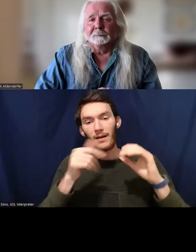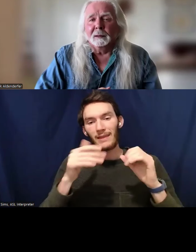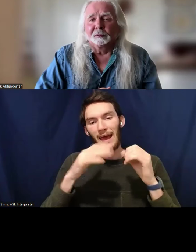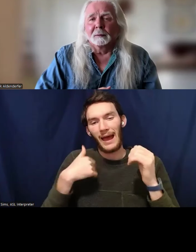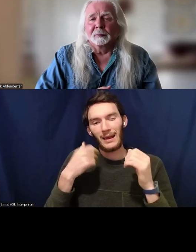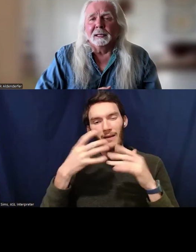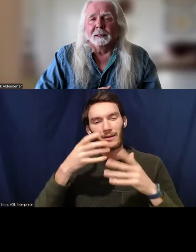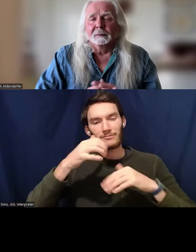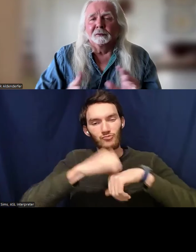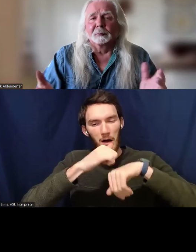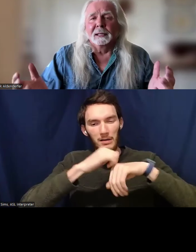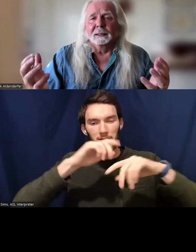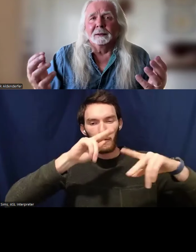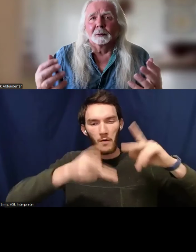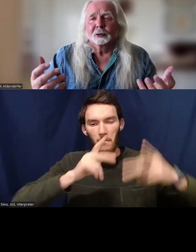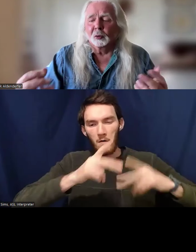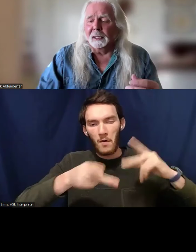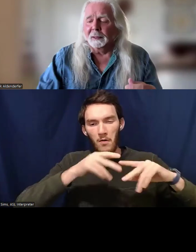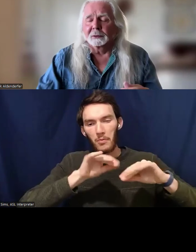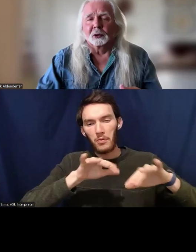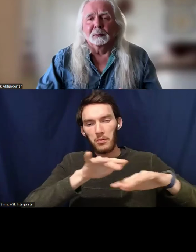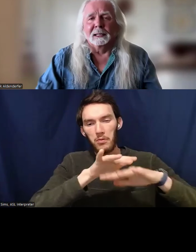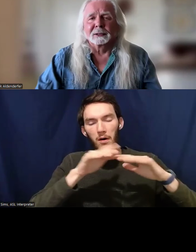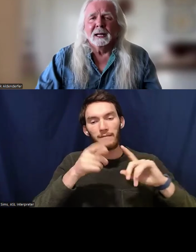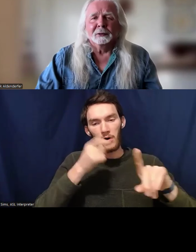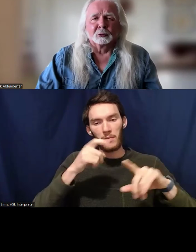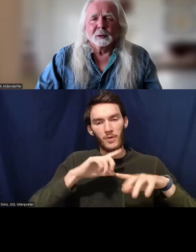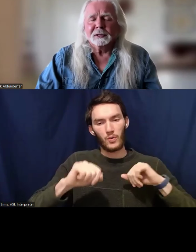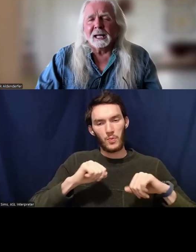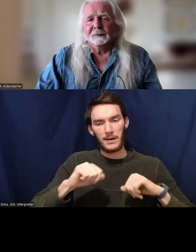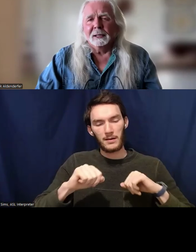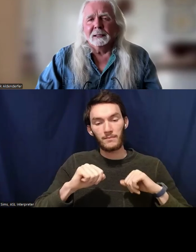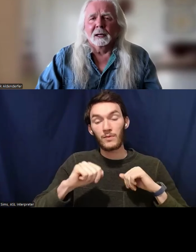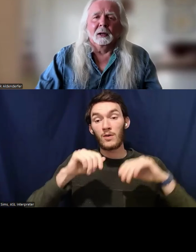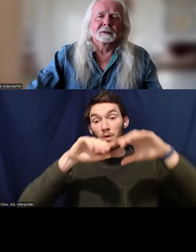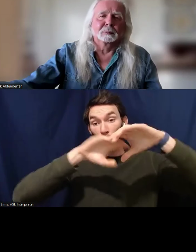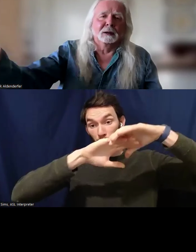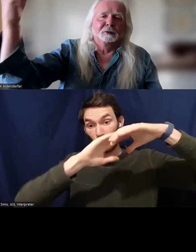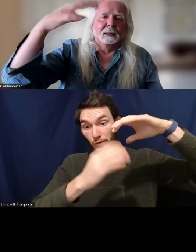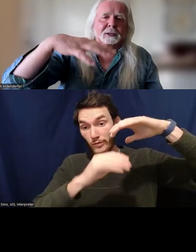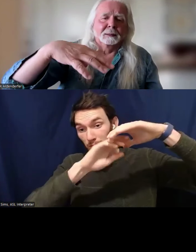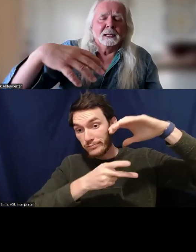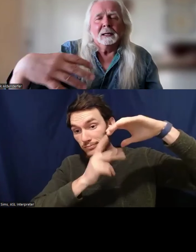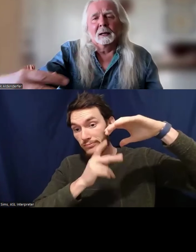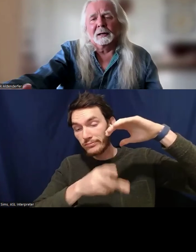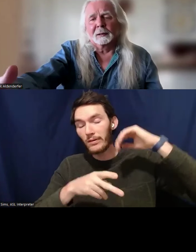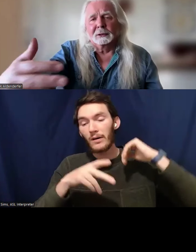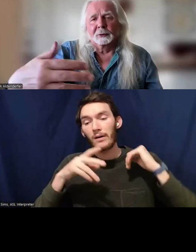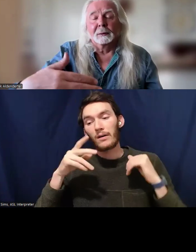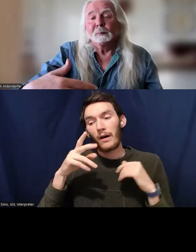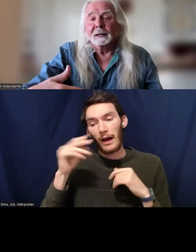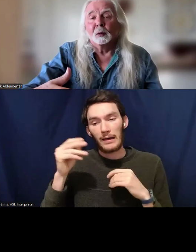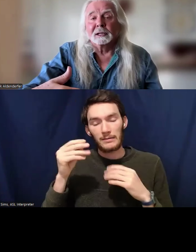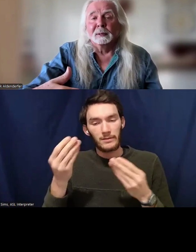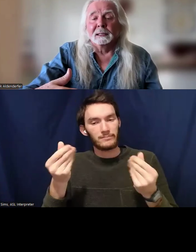debris from the earthquake that took place. The roofs caved in, a lot of debris fell into them, a lot of the material